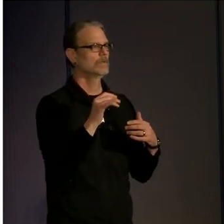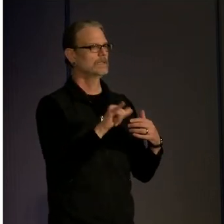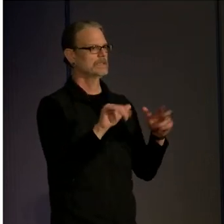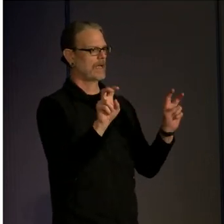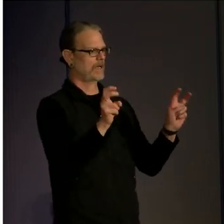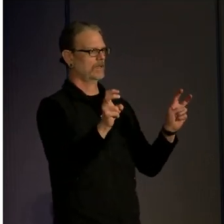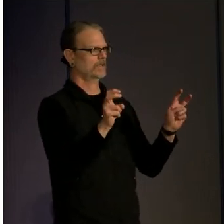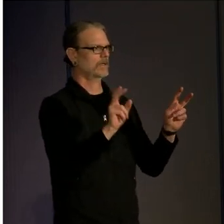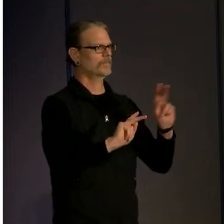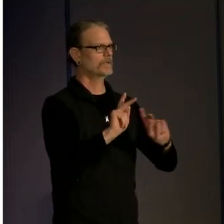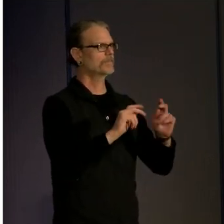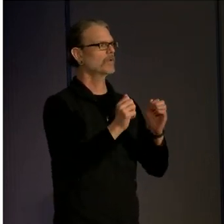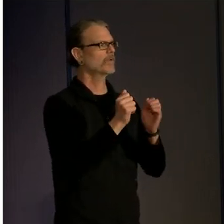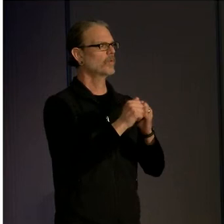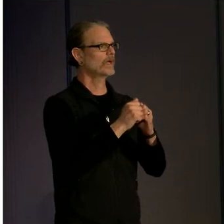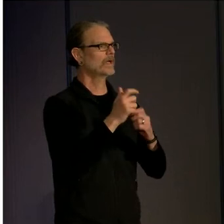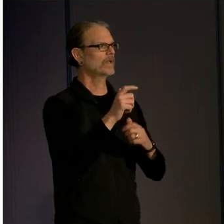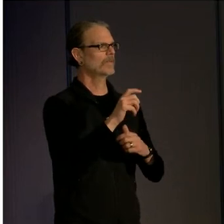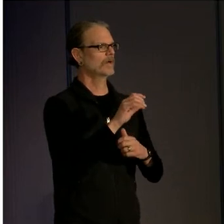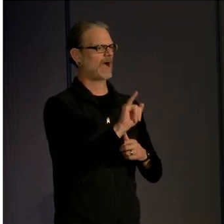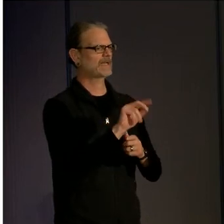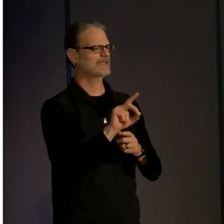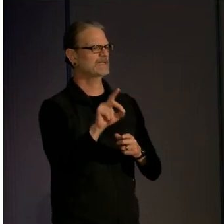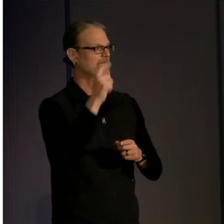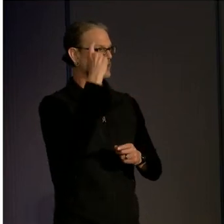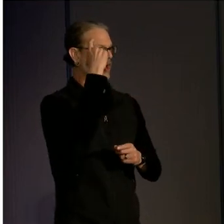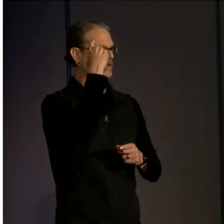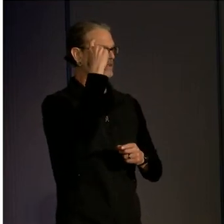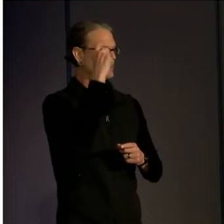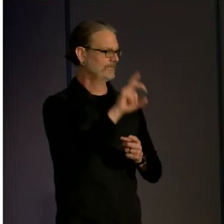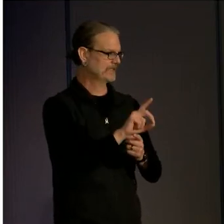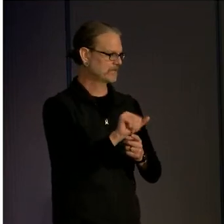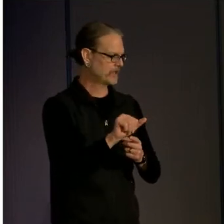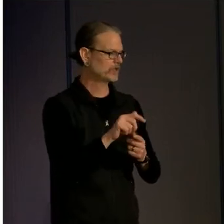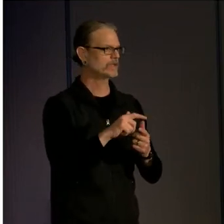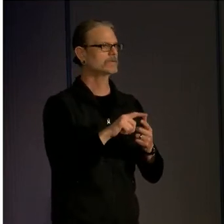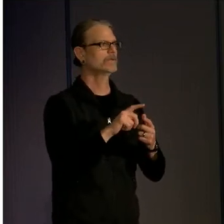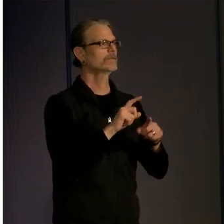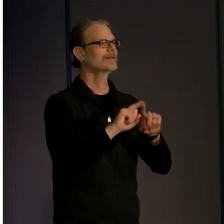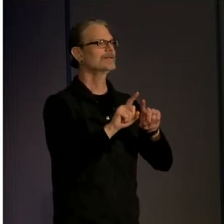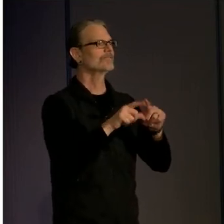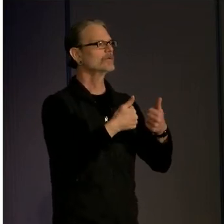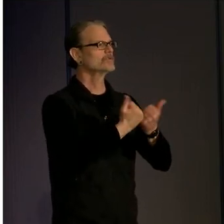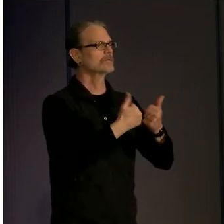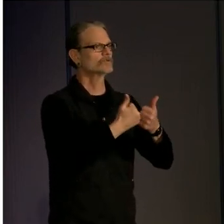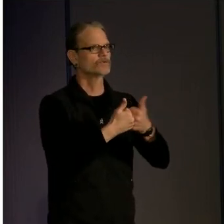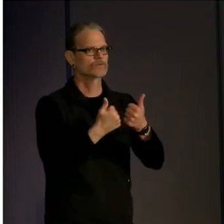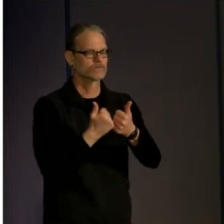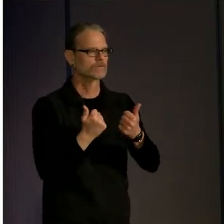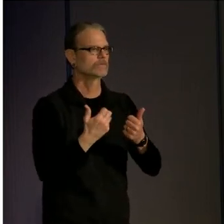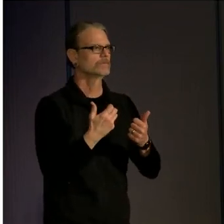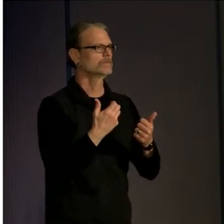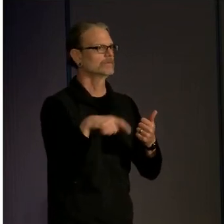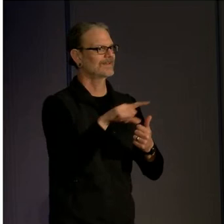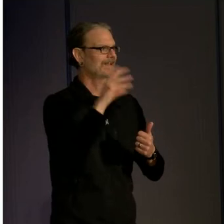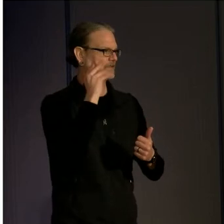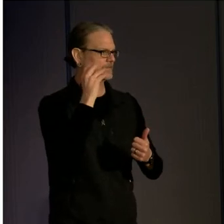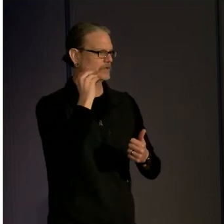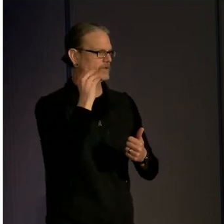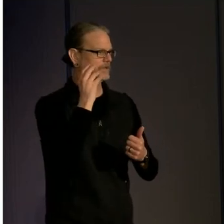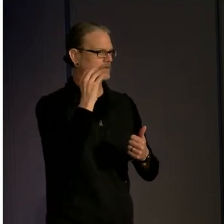of folks with cognitive disabilities and the different digital accessibility challenges those folks